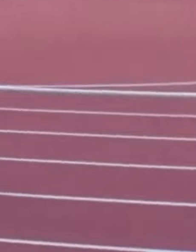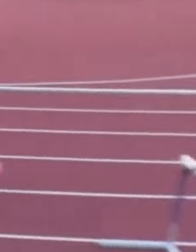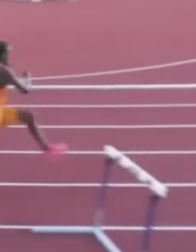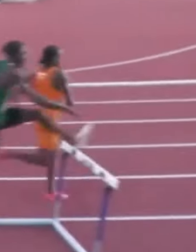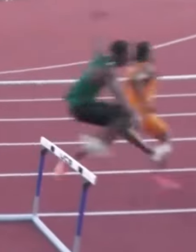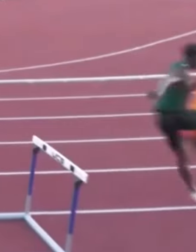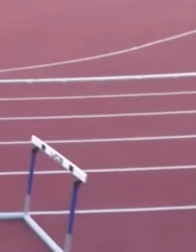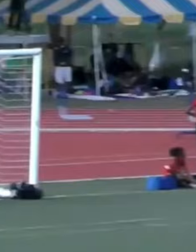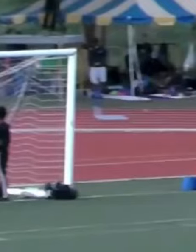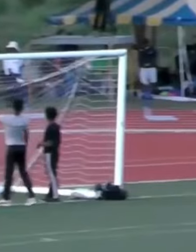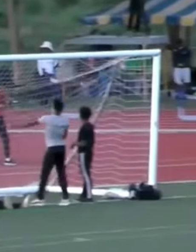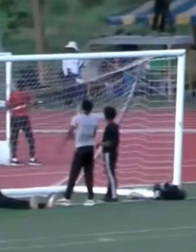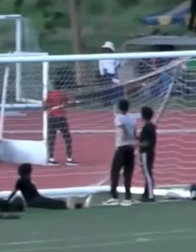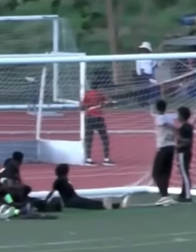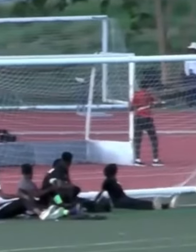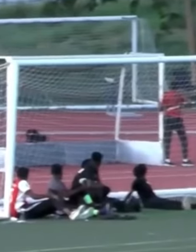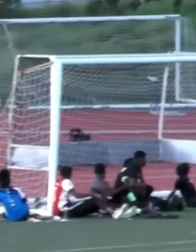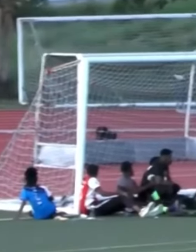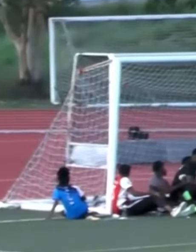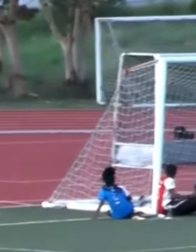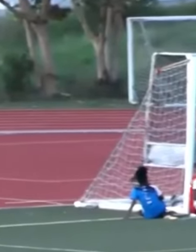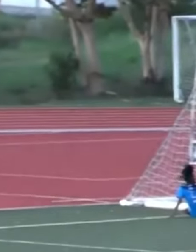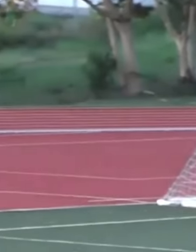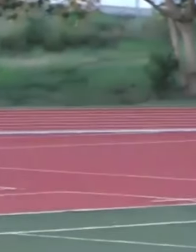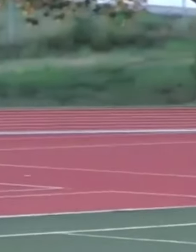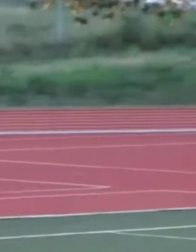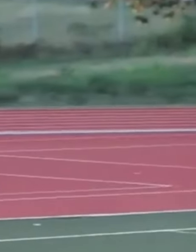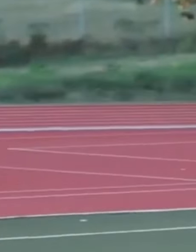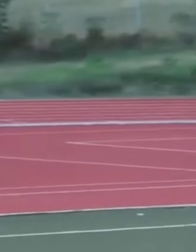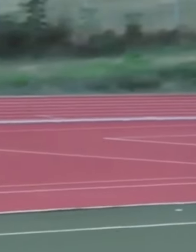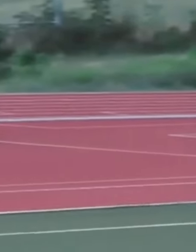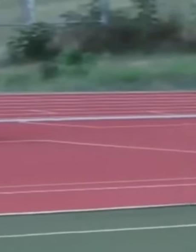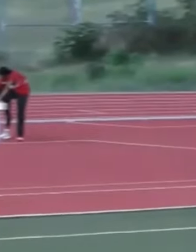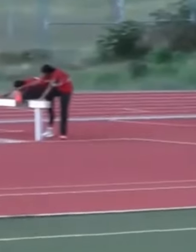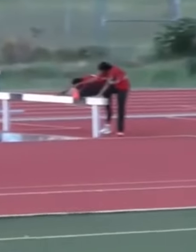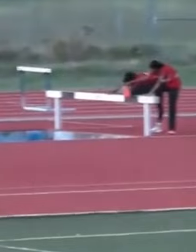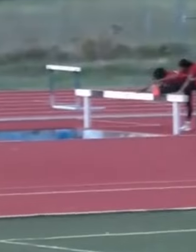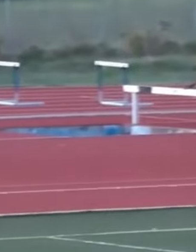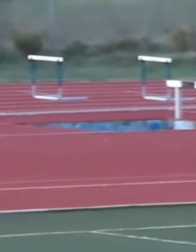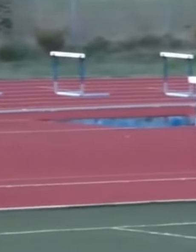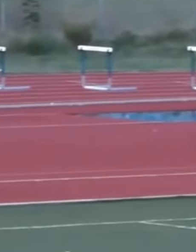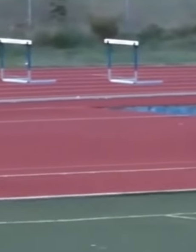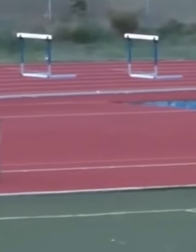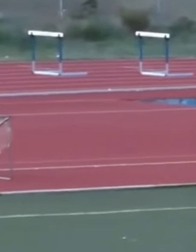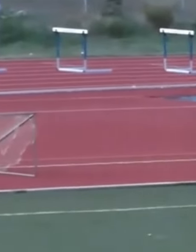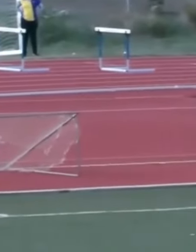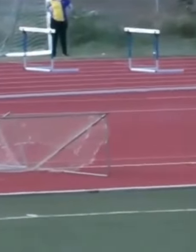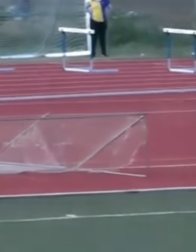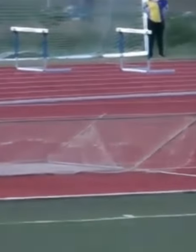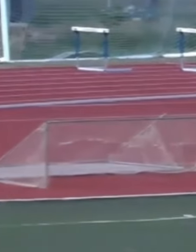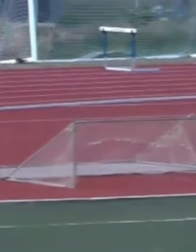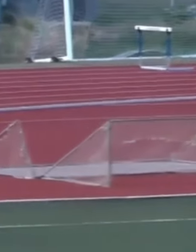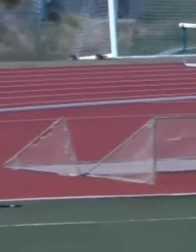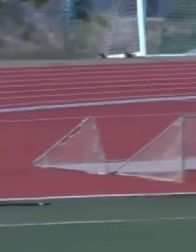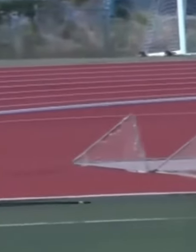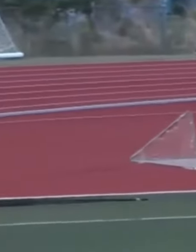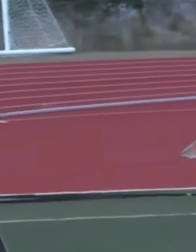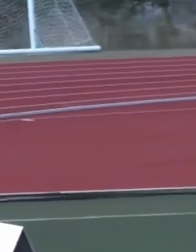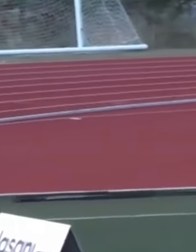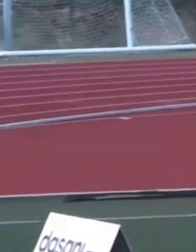were looking to fight it out. By the 150 mark, Griffith put in an extra gear, as this was the business end of things. Still looking very much